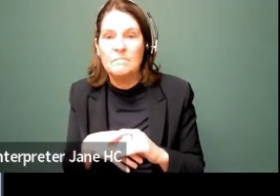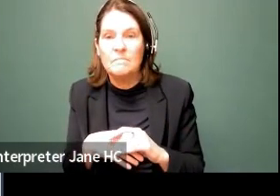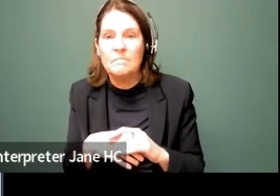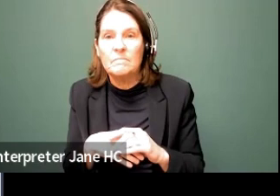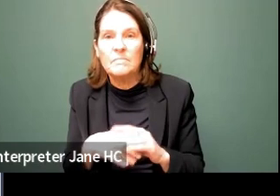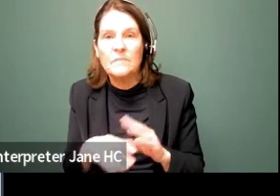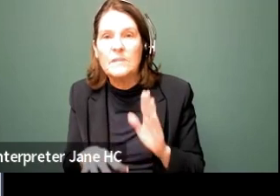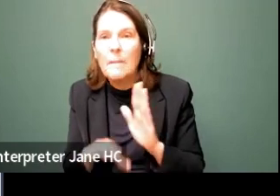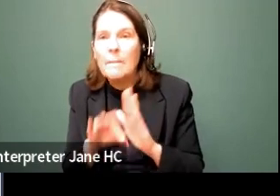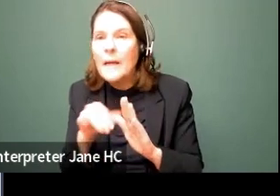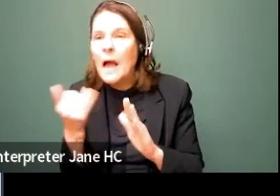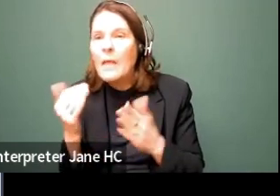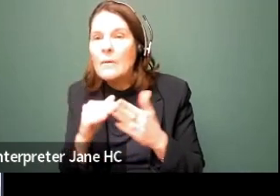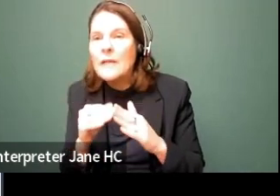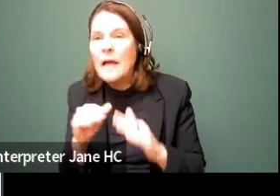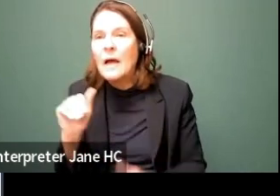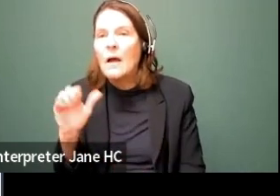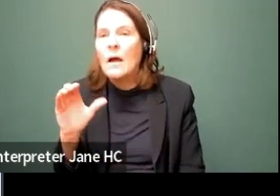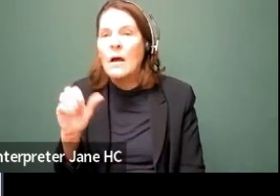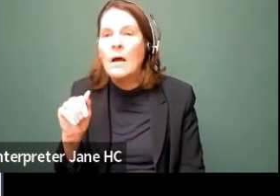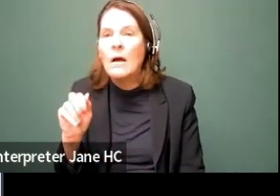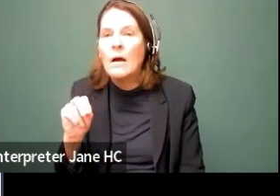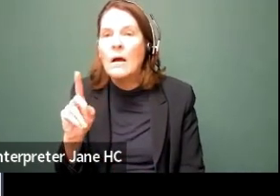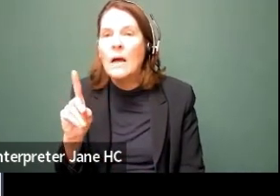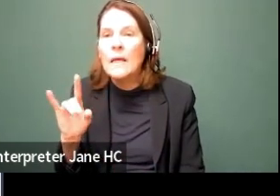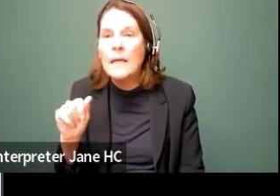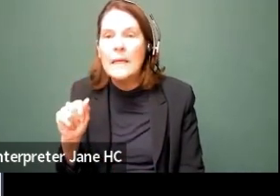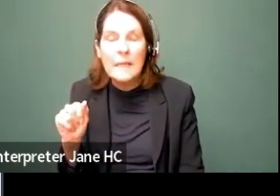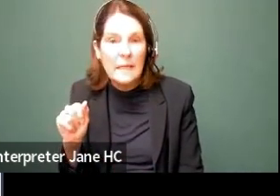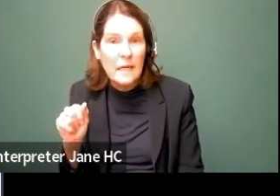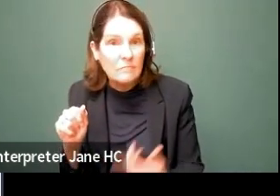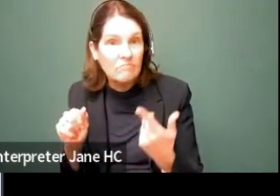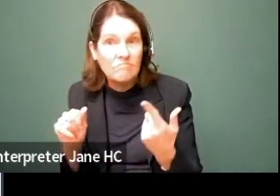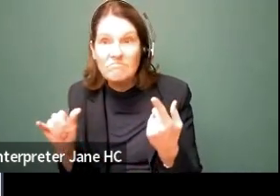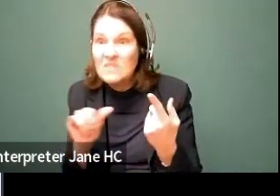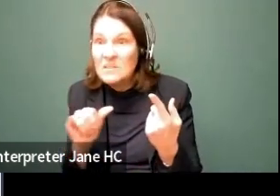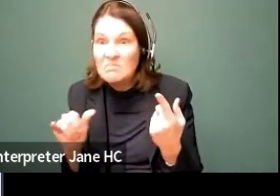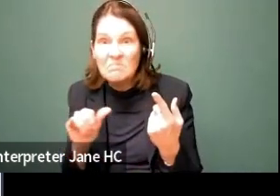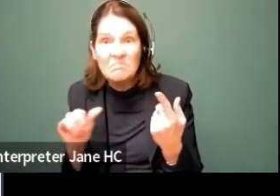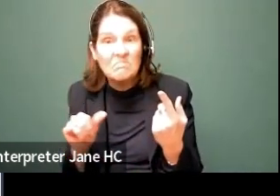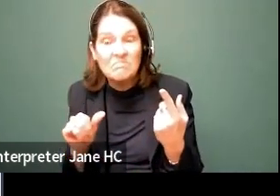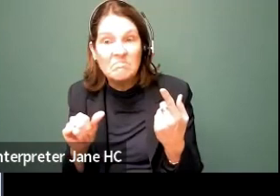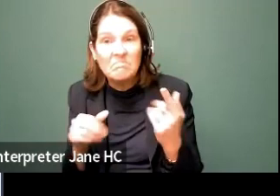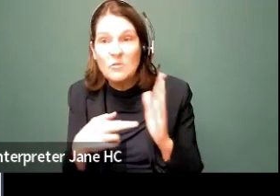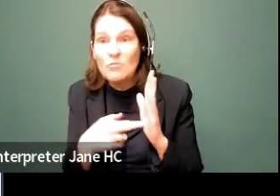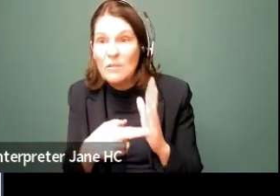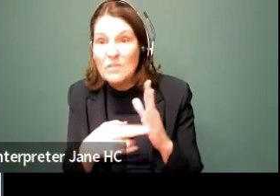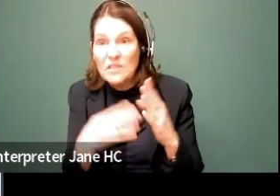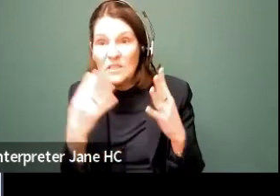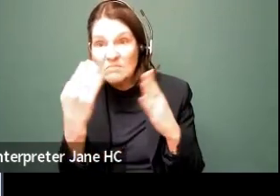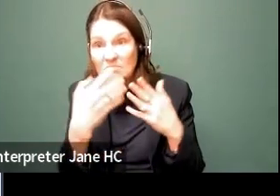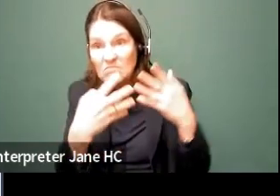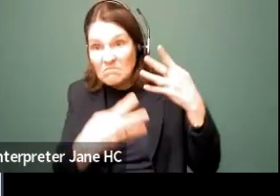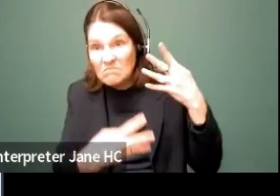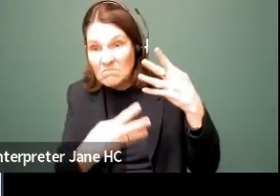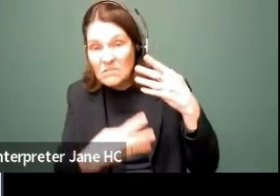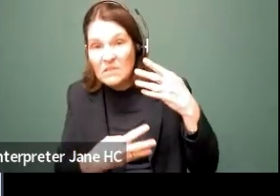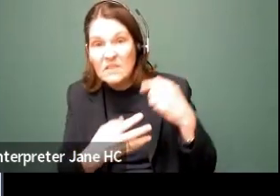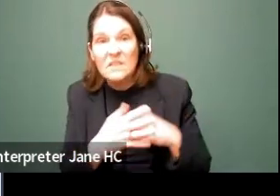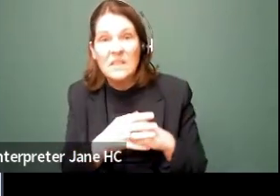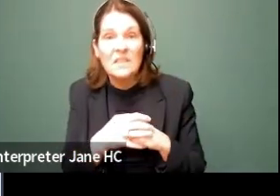Candia, same deal, list of all the reps for Canada,